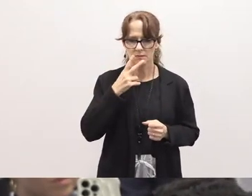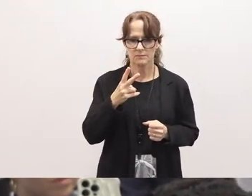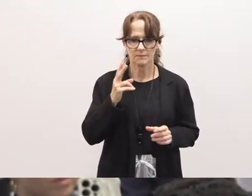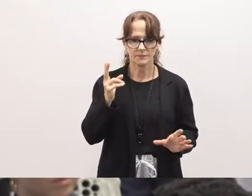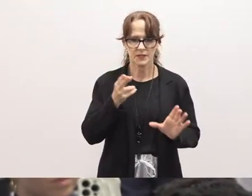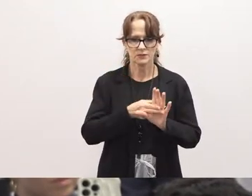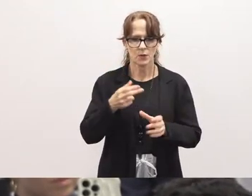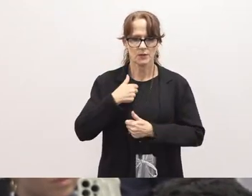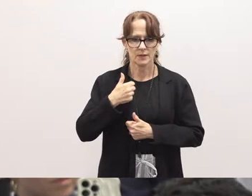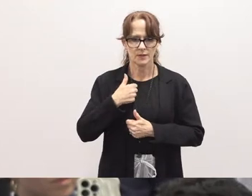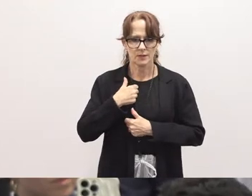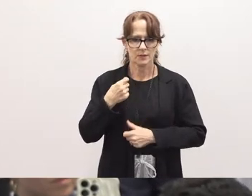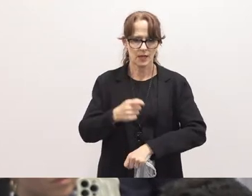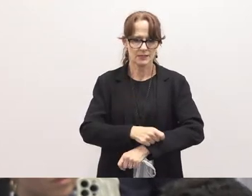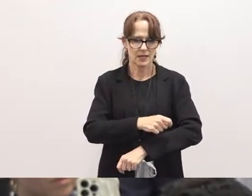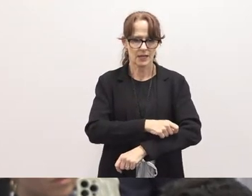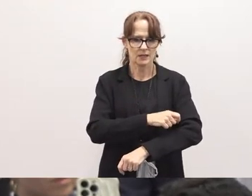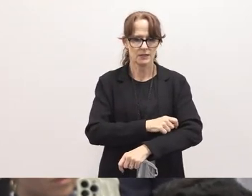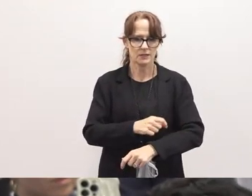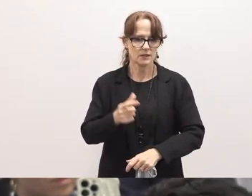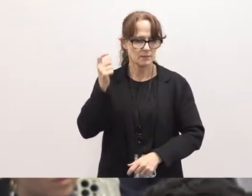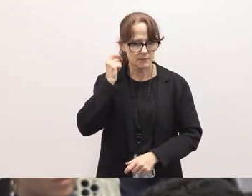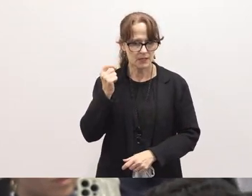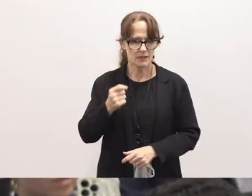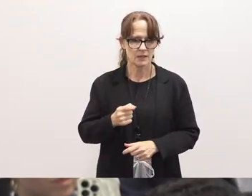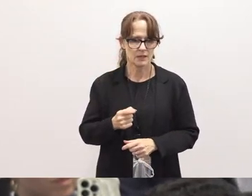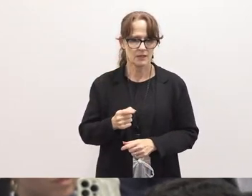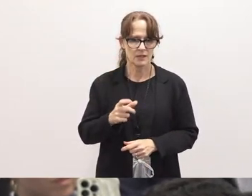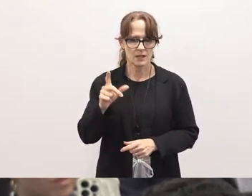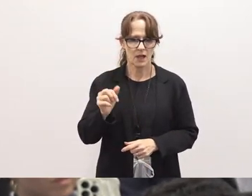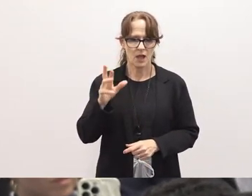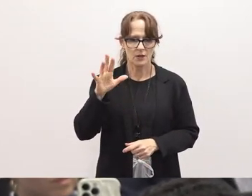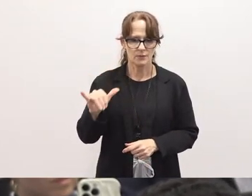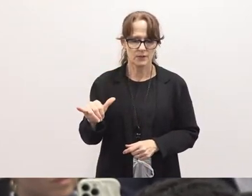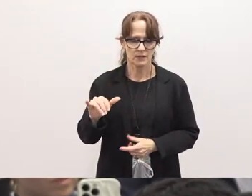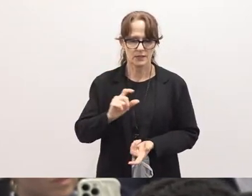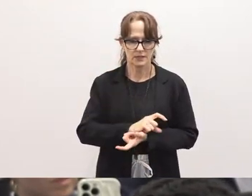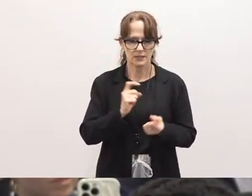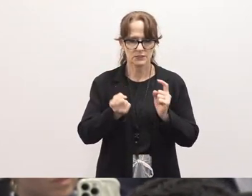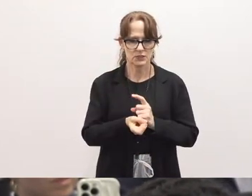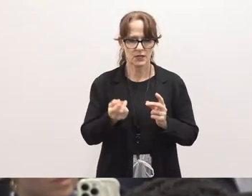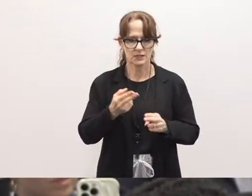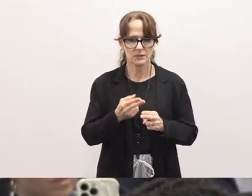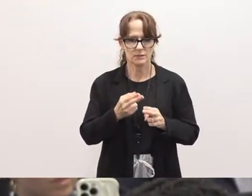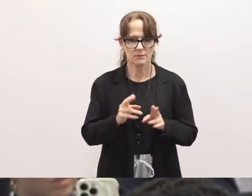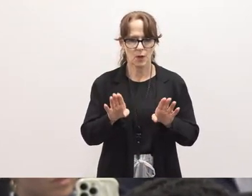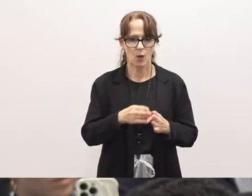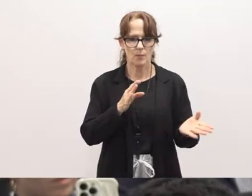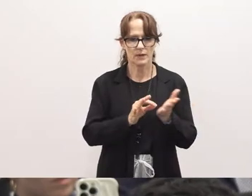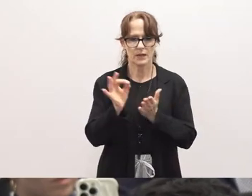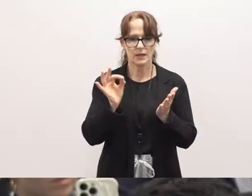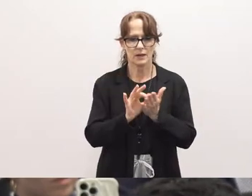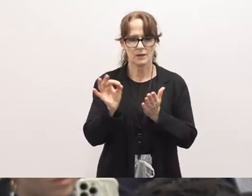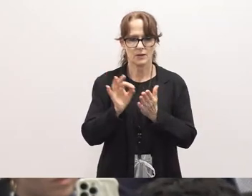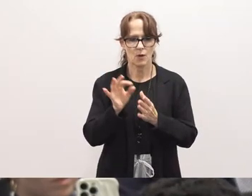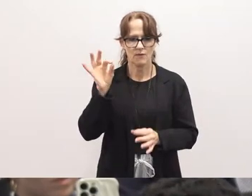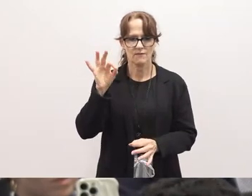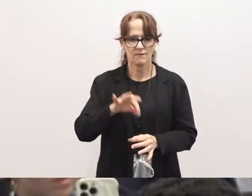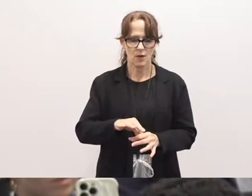the military, get a tattoo, piercing, lottery, change your name, open a bank account, or even